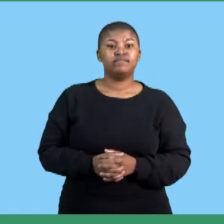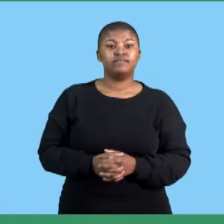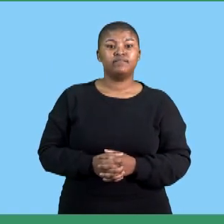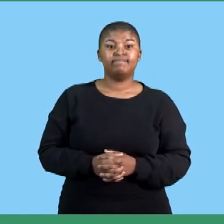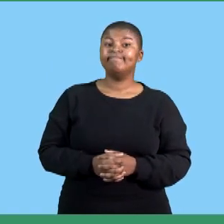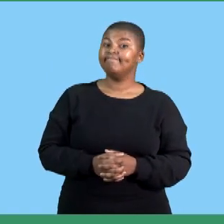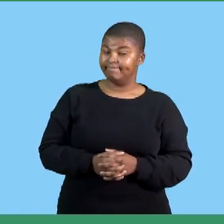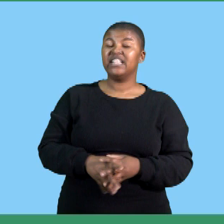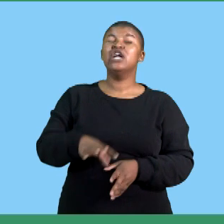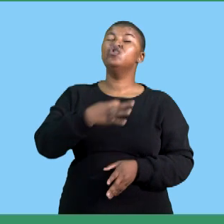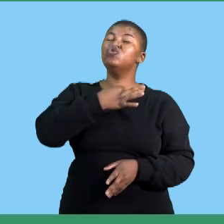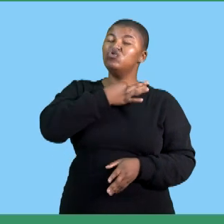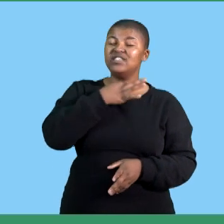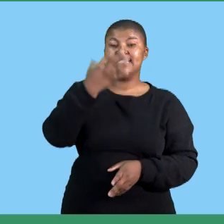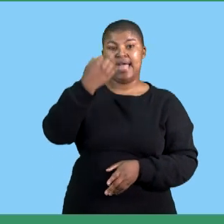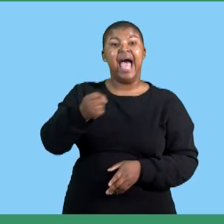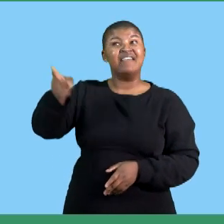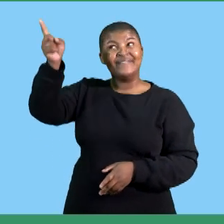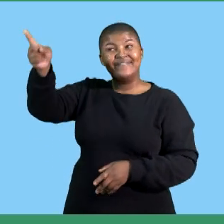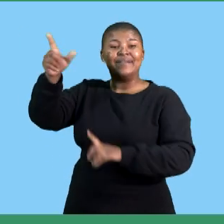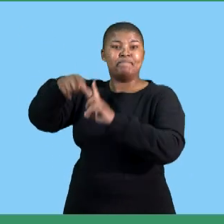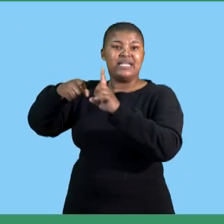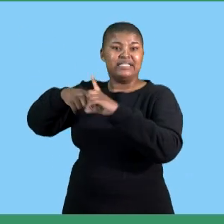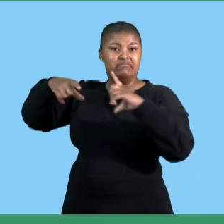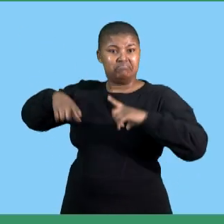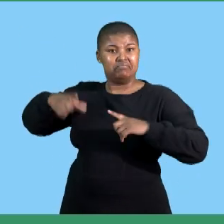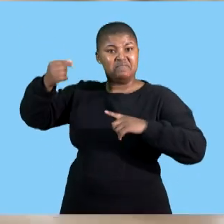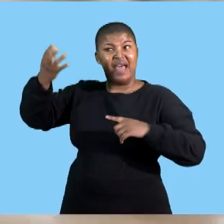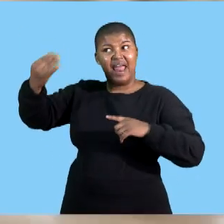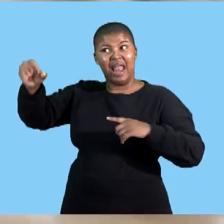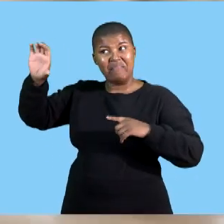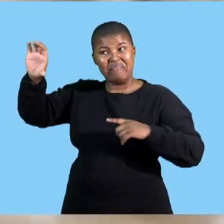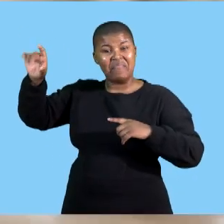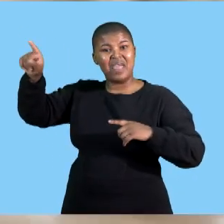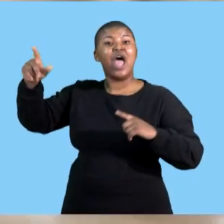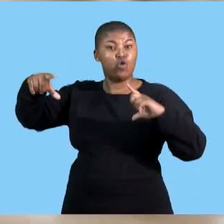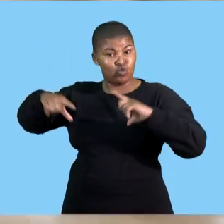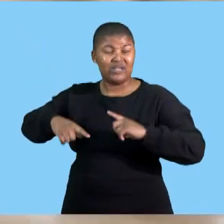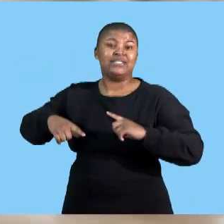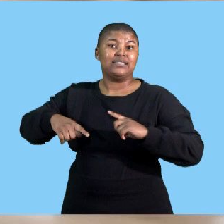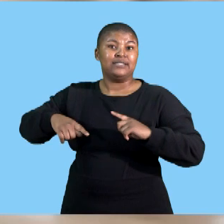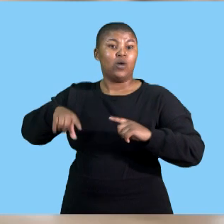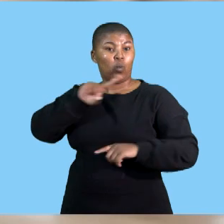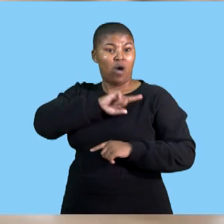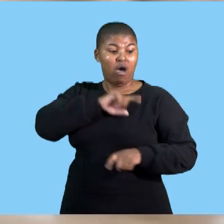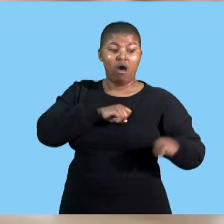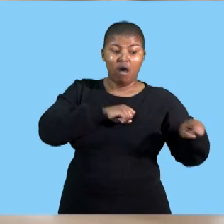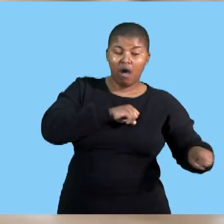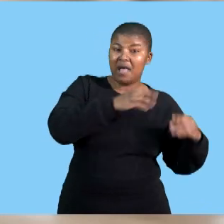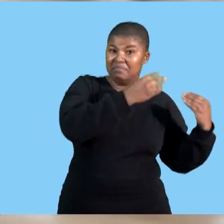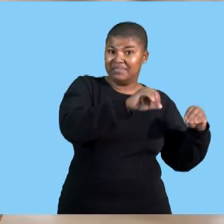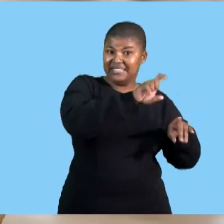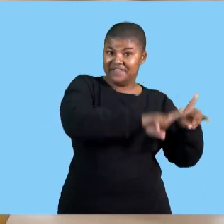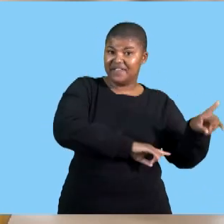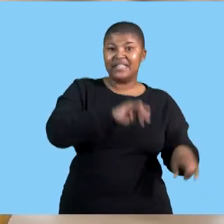So the angel funding carries a high risk for the person who will be giving actually the business money, because if the business fails, then it simply means